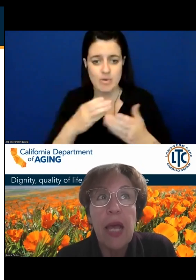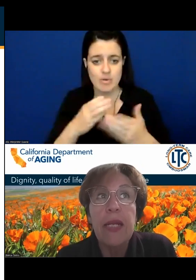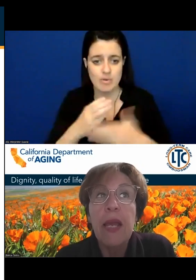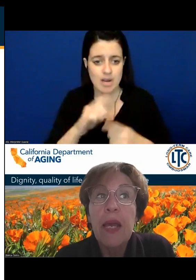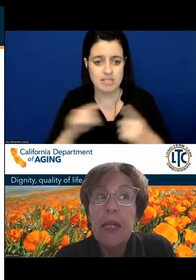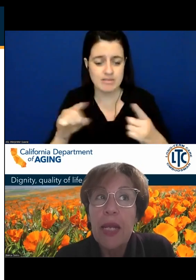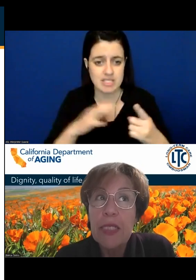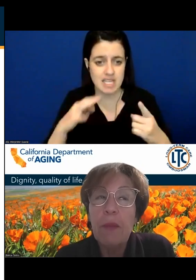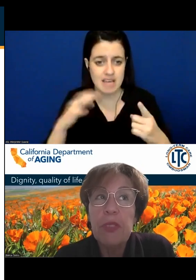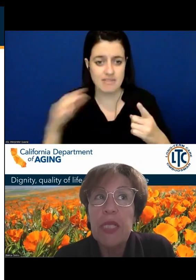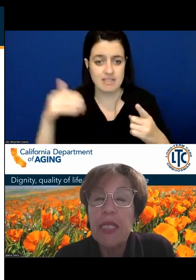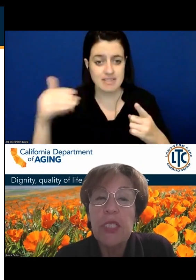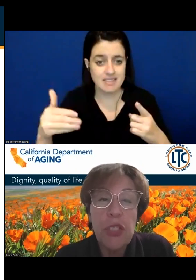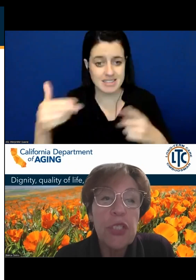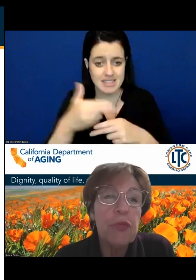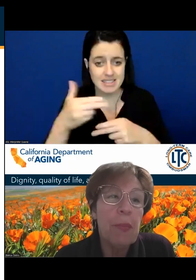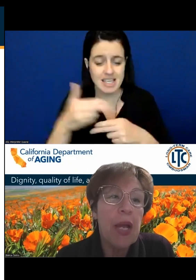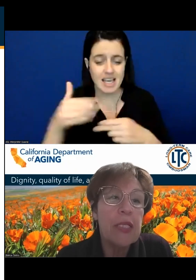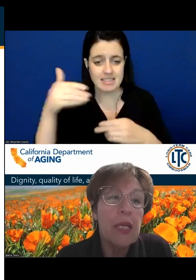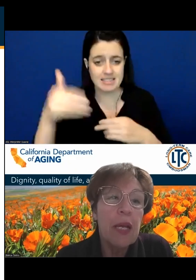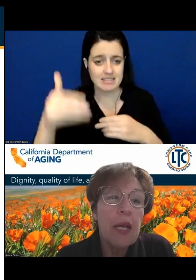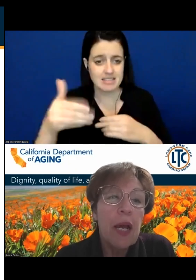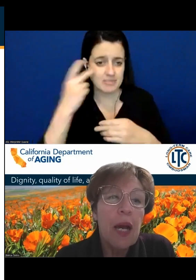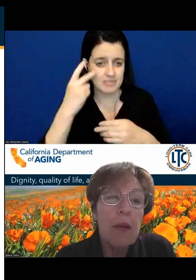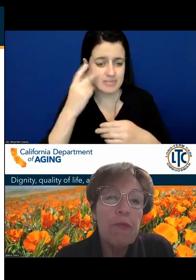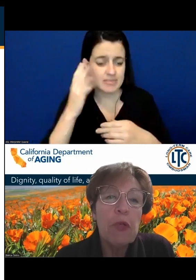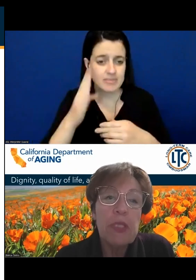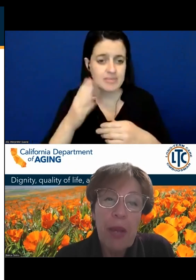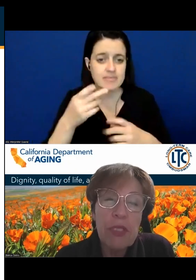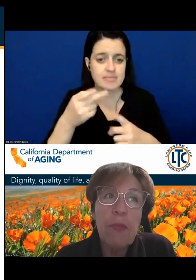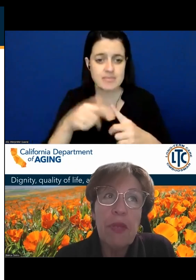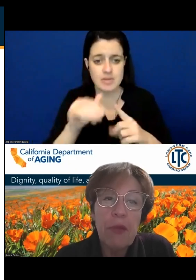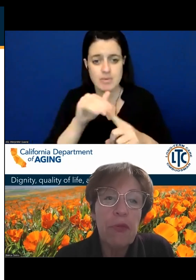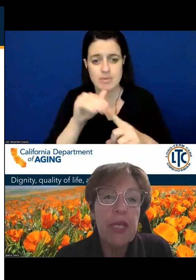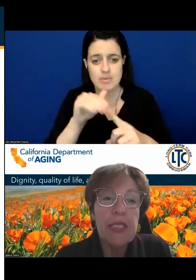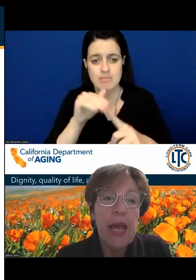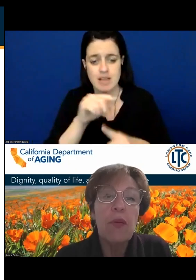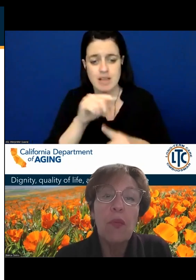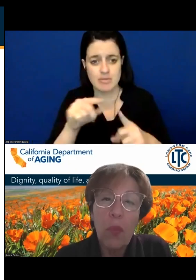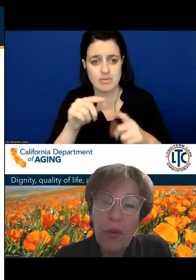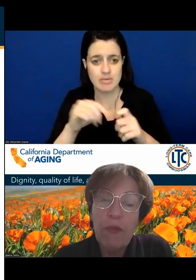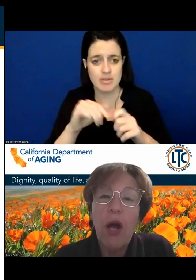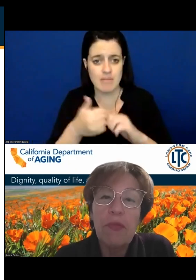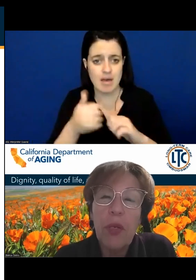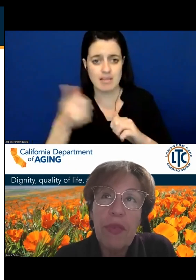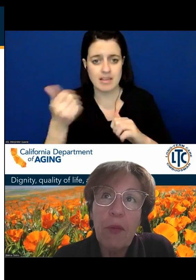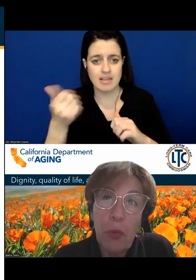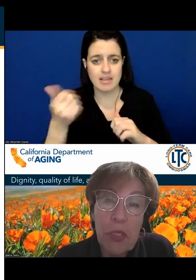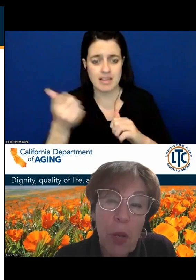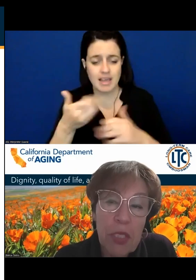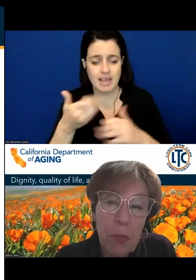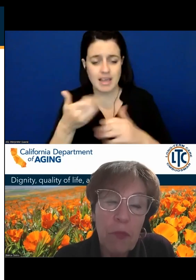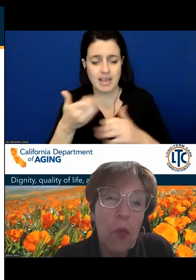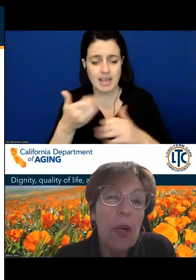next couple slides is just to remind folks about some of the other things that we're involved with and